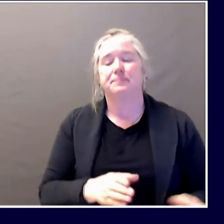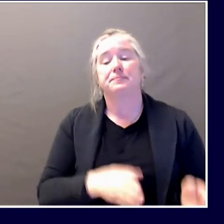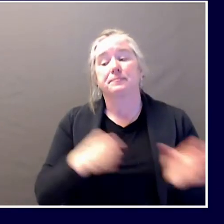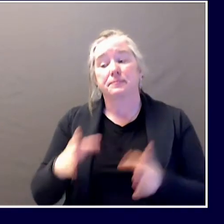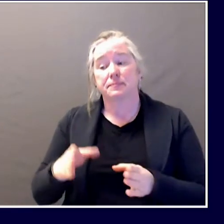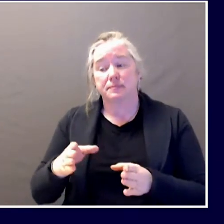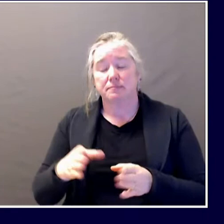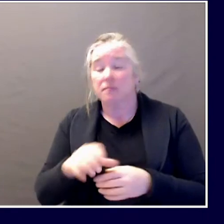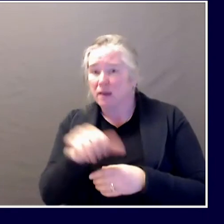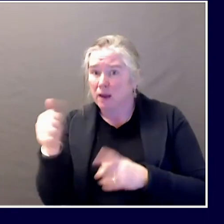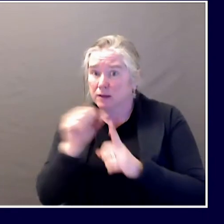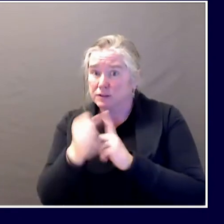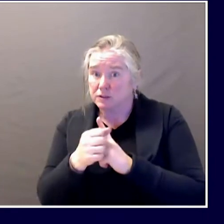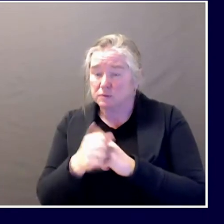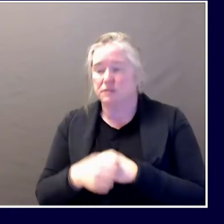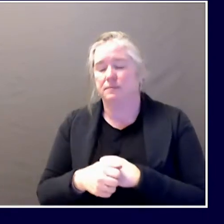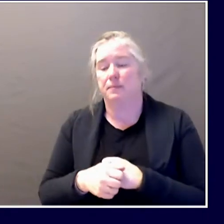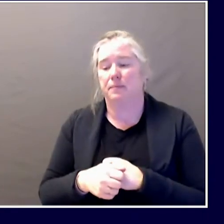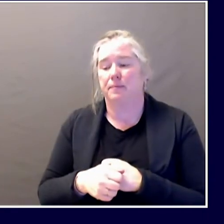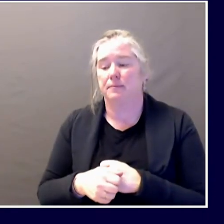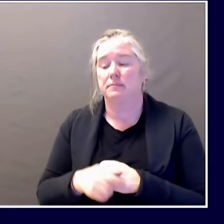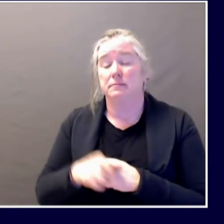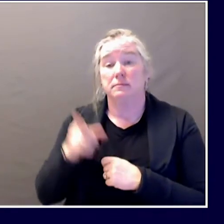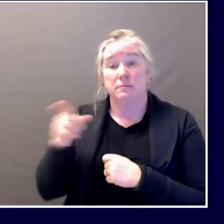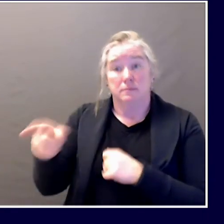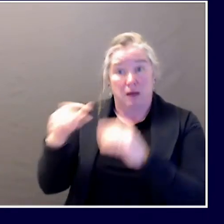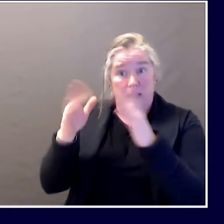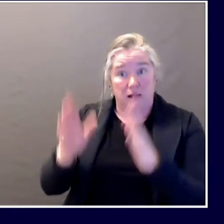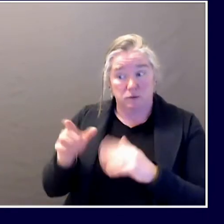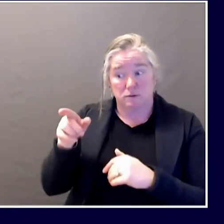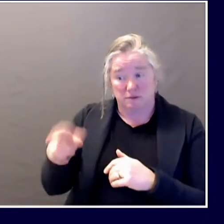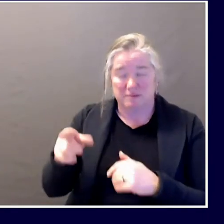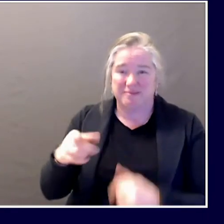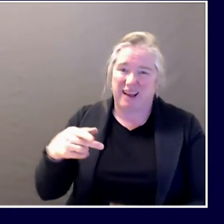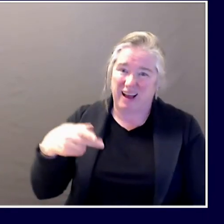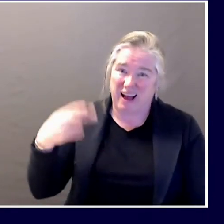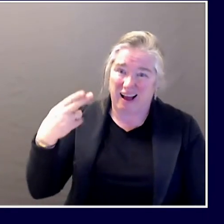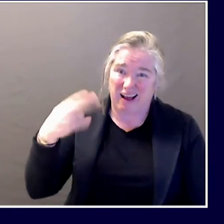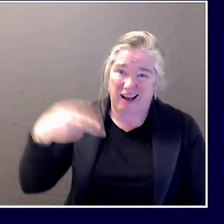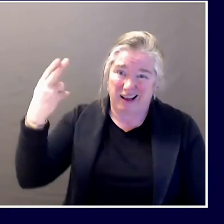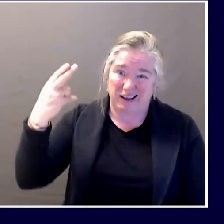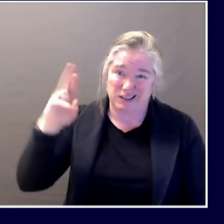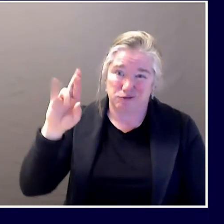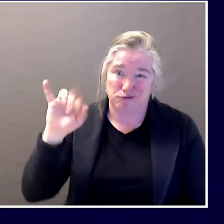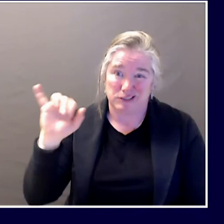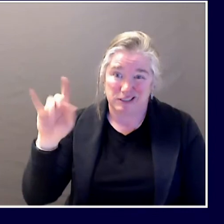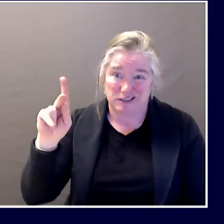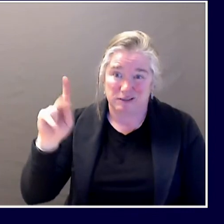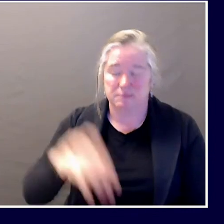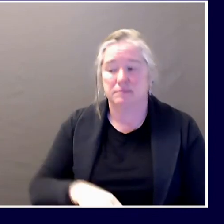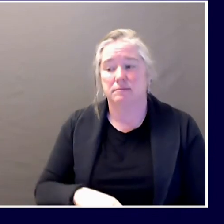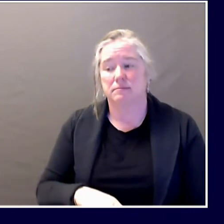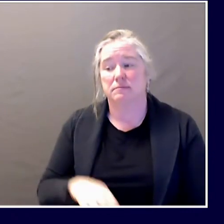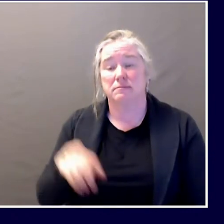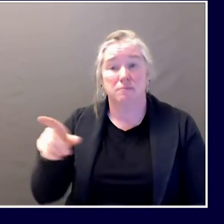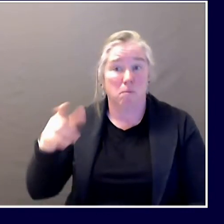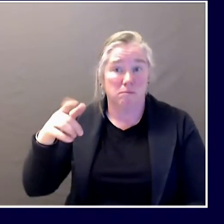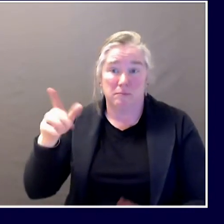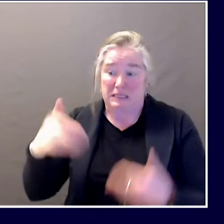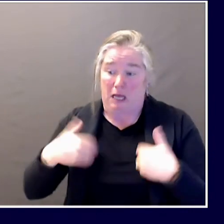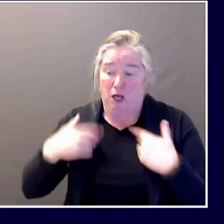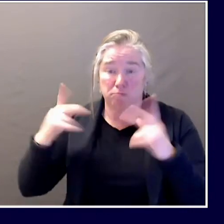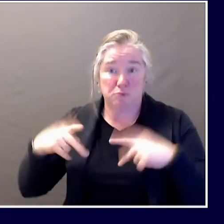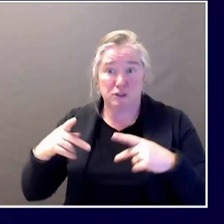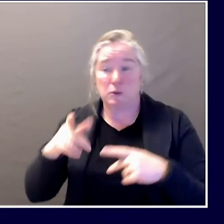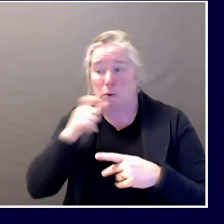or maybe they're younger, but are at higher risk. In that situation, even though you've been vaccinated,